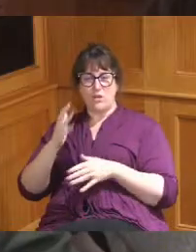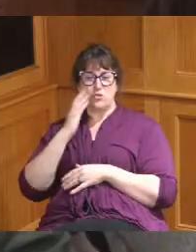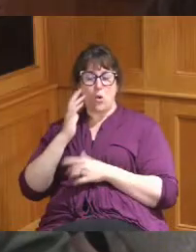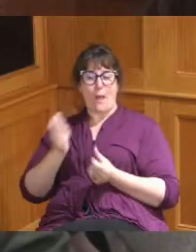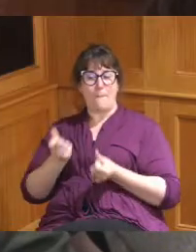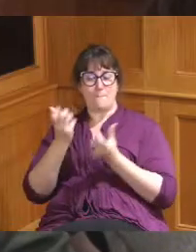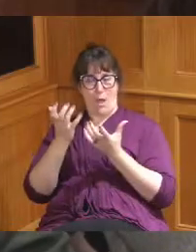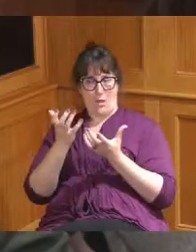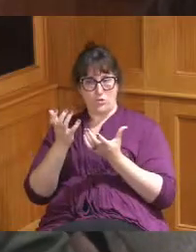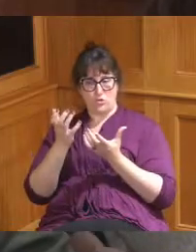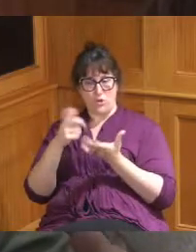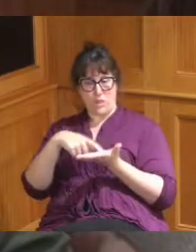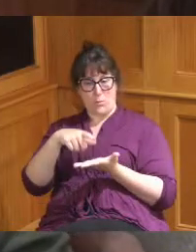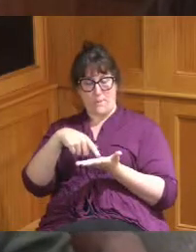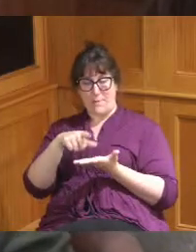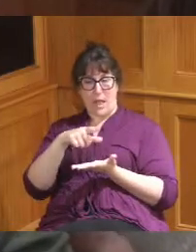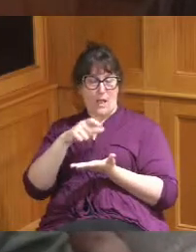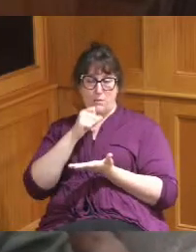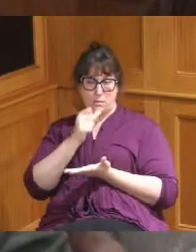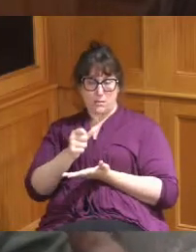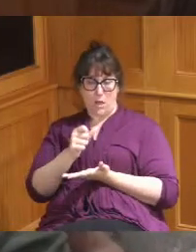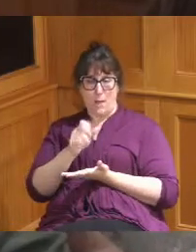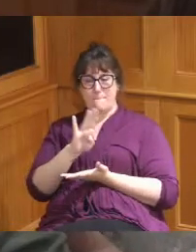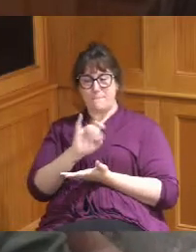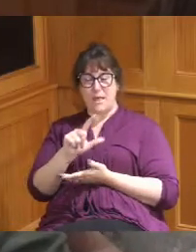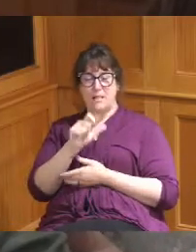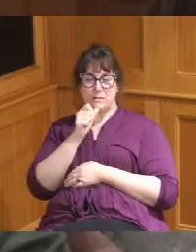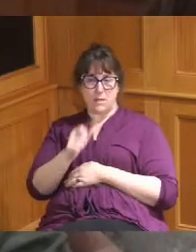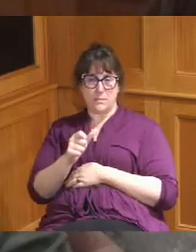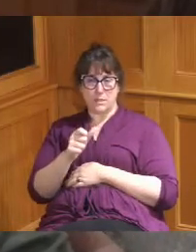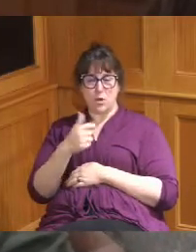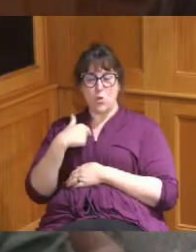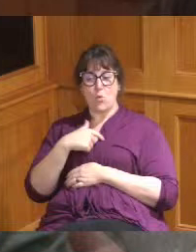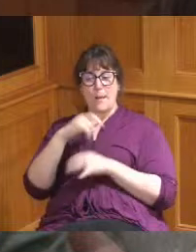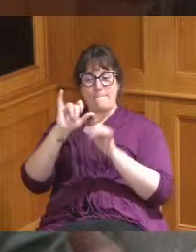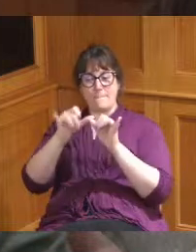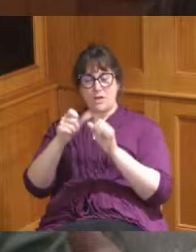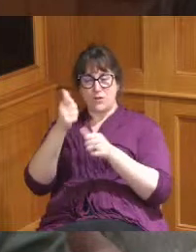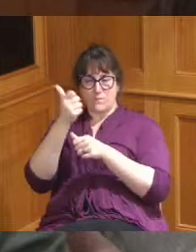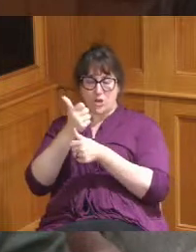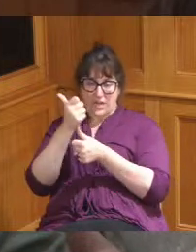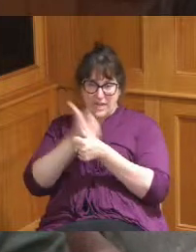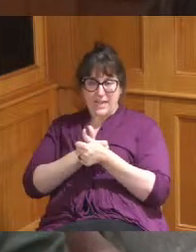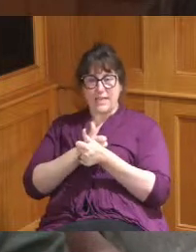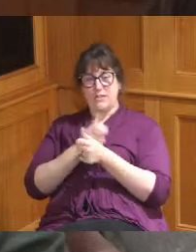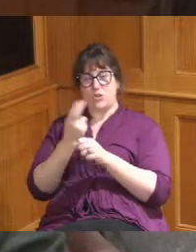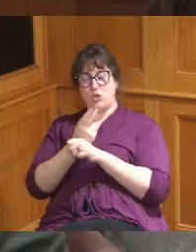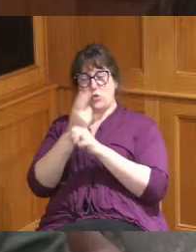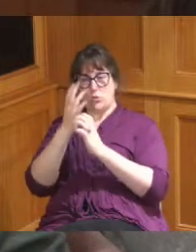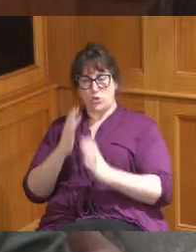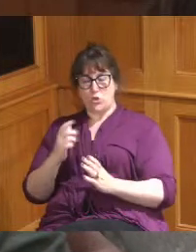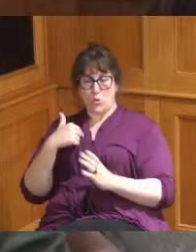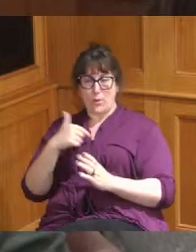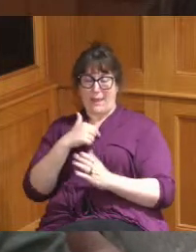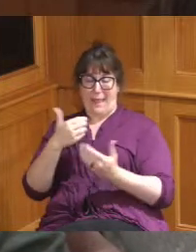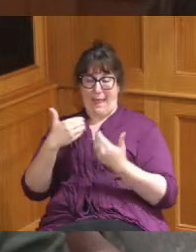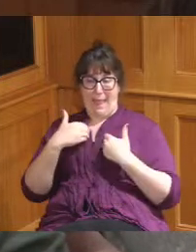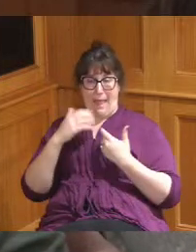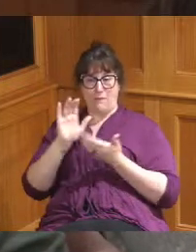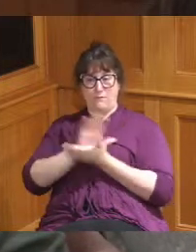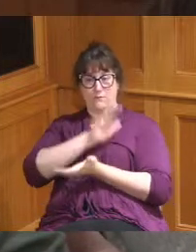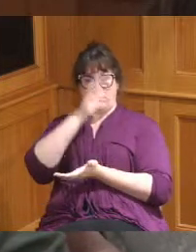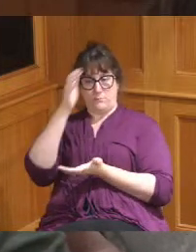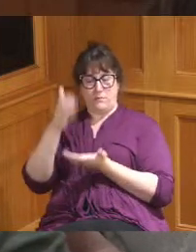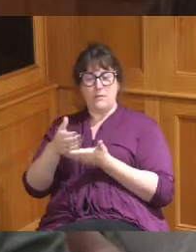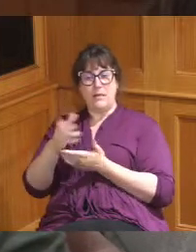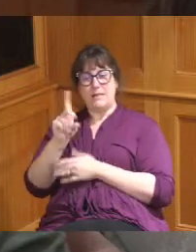at the plant. Then we know how much we measure for each of our users. And so we have this very large delta. And we have to recover